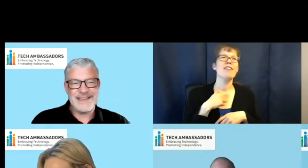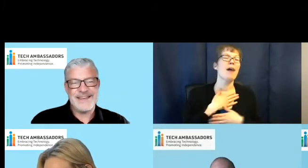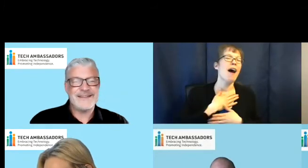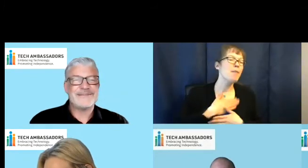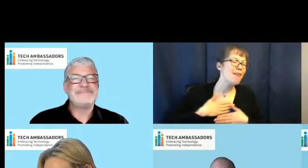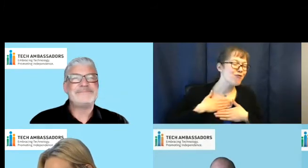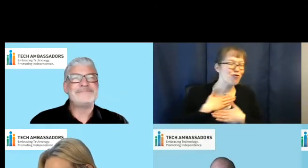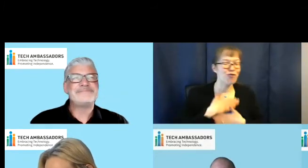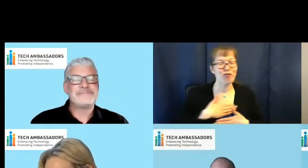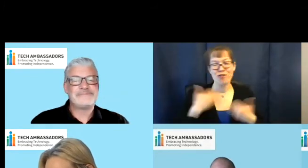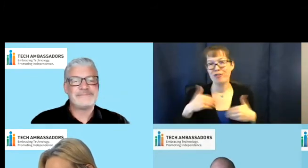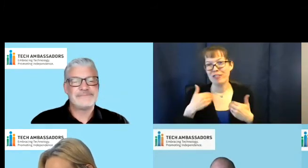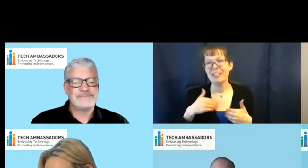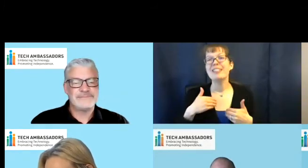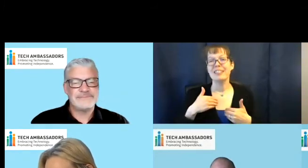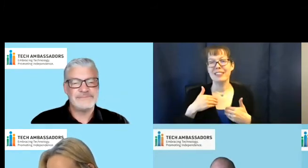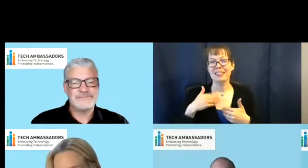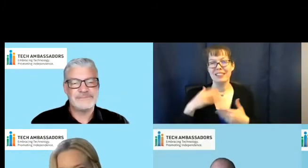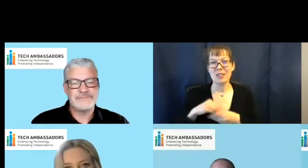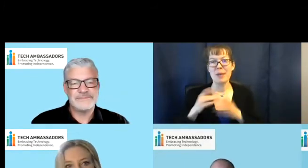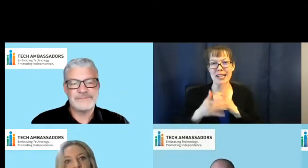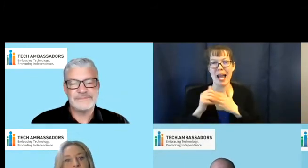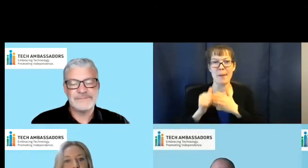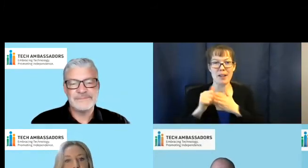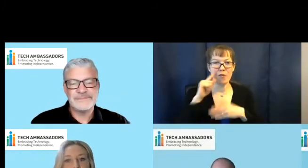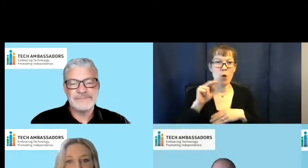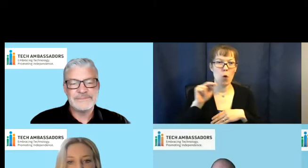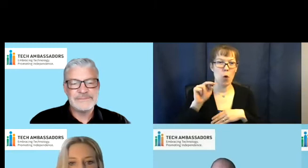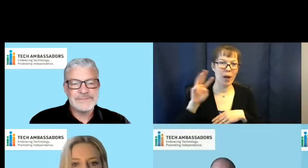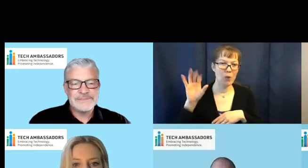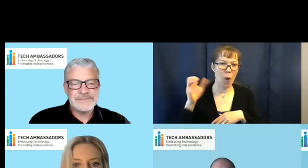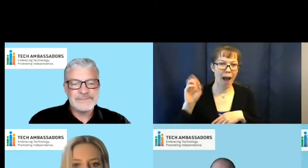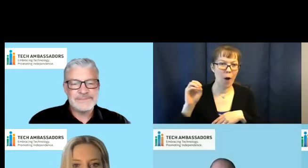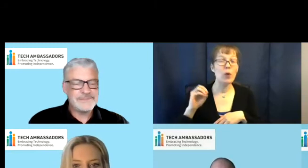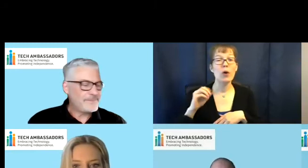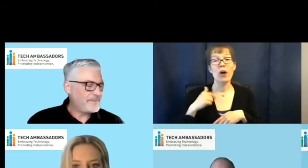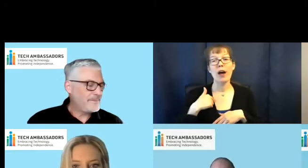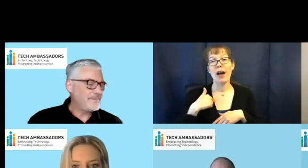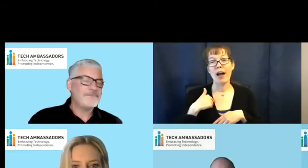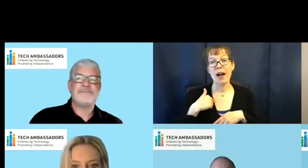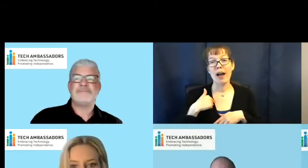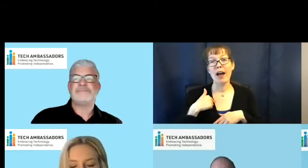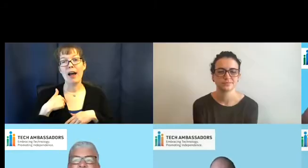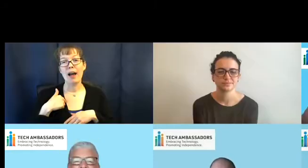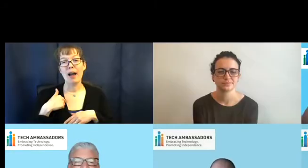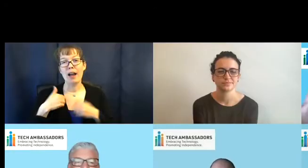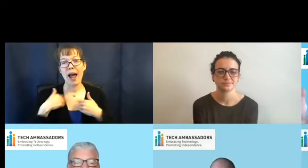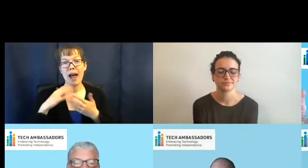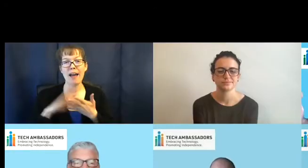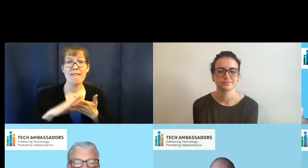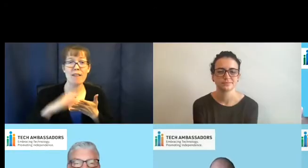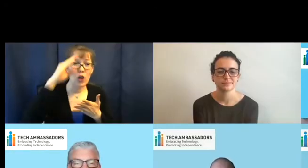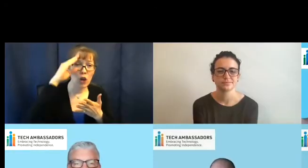to be the tech ambassador for Northwestern Ohio. I have learned so